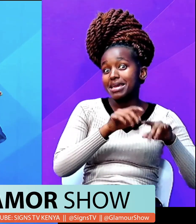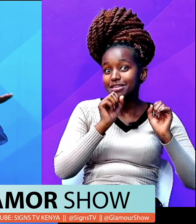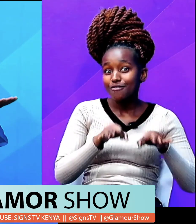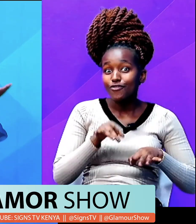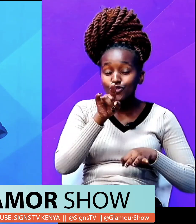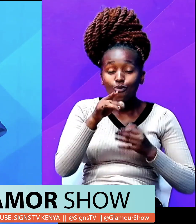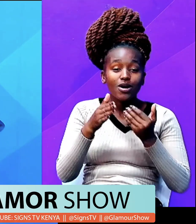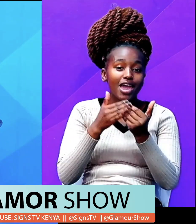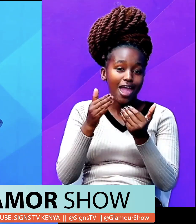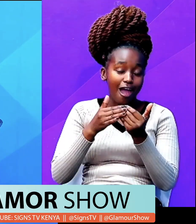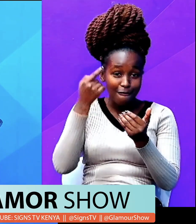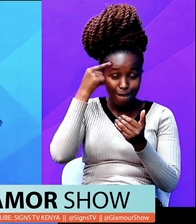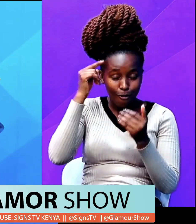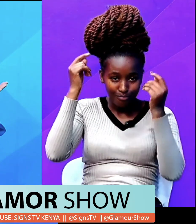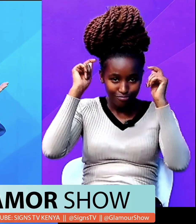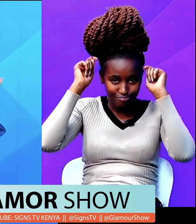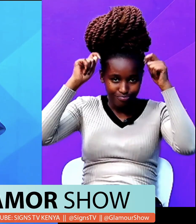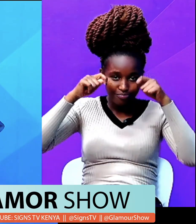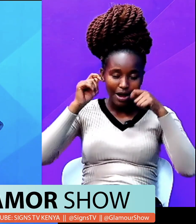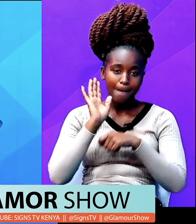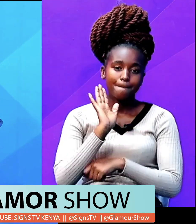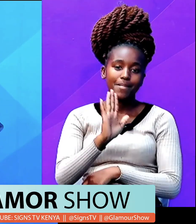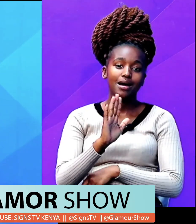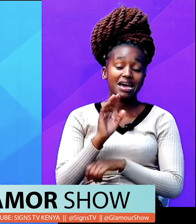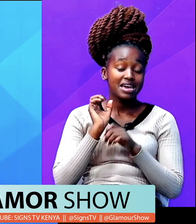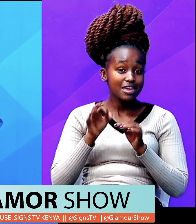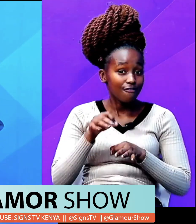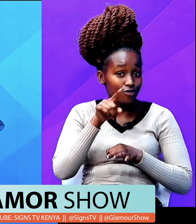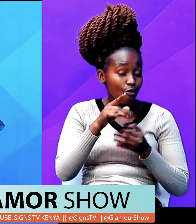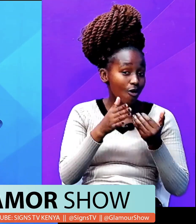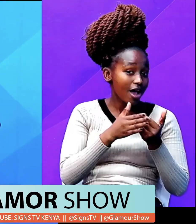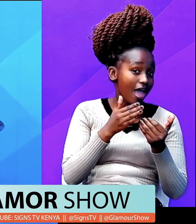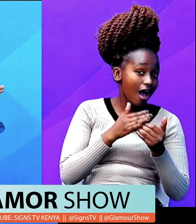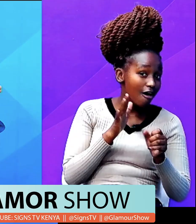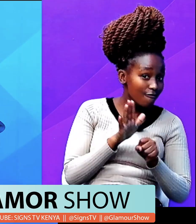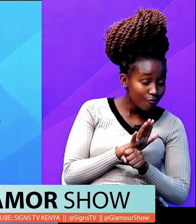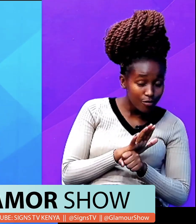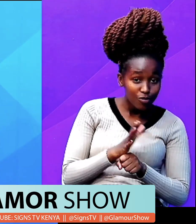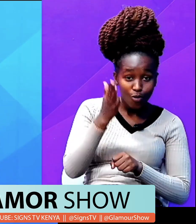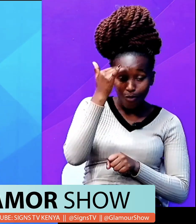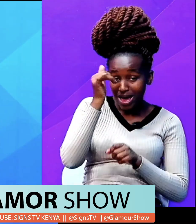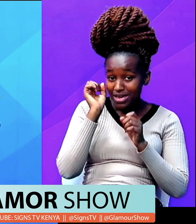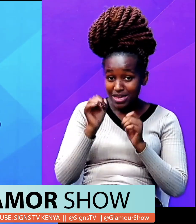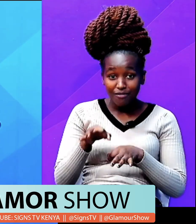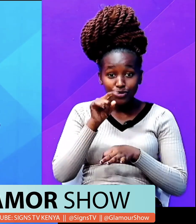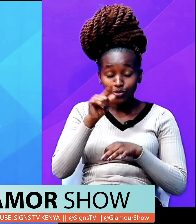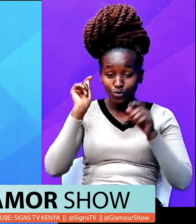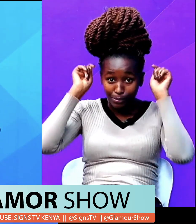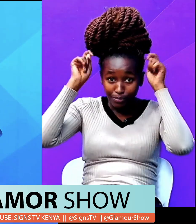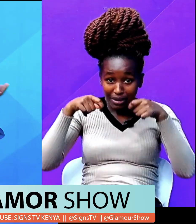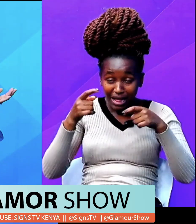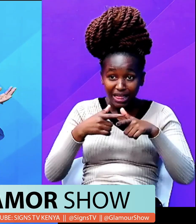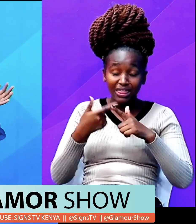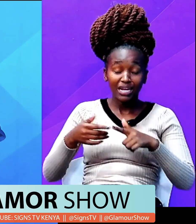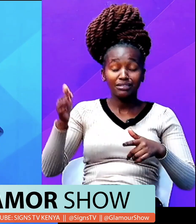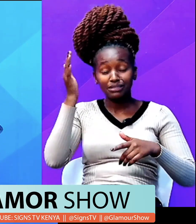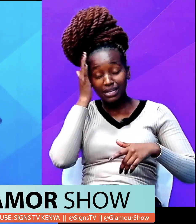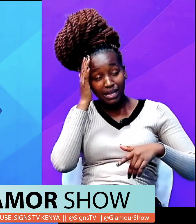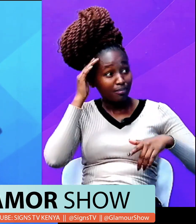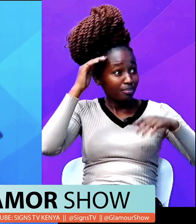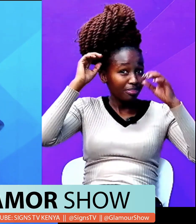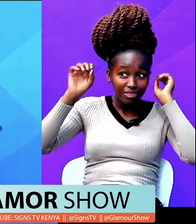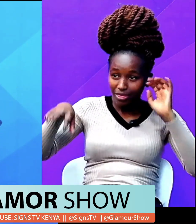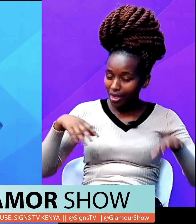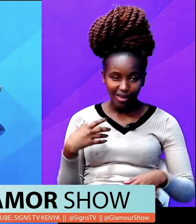care of it? Are you careful? Because also you need to take some measures. You just don't sleep. You need to put